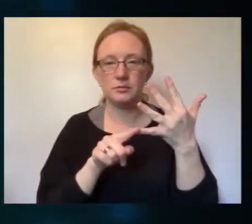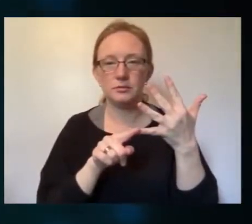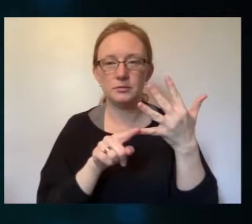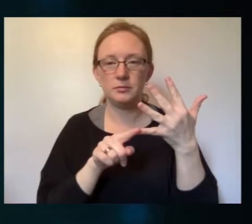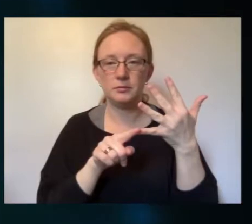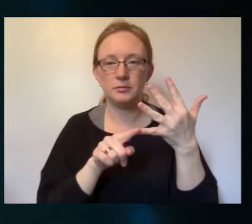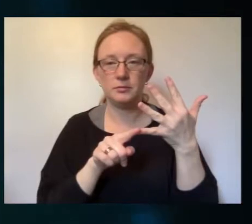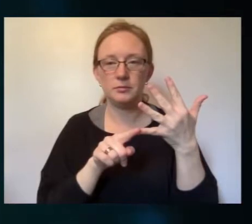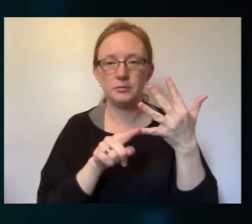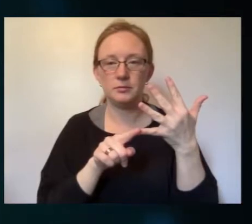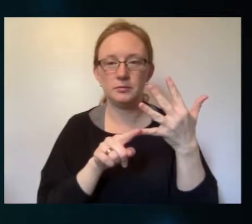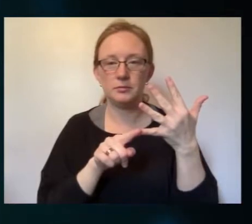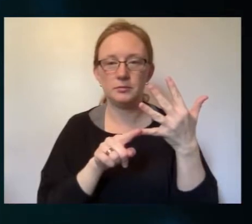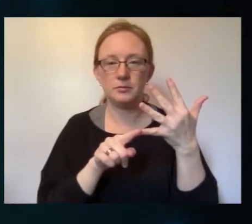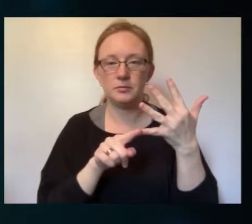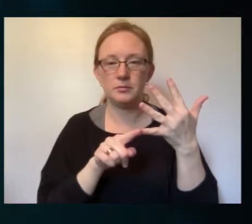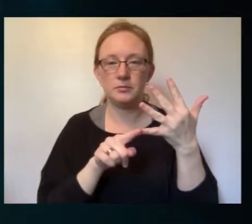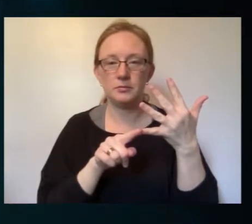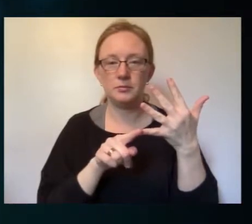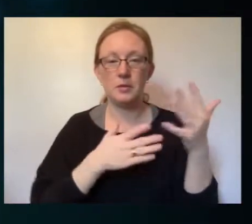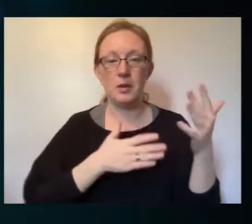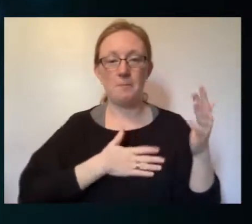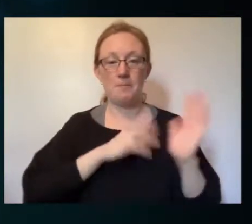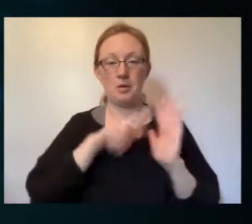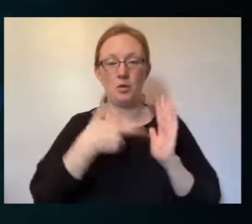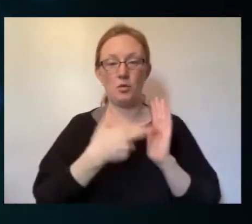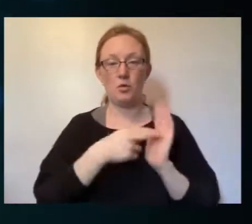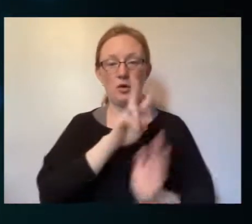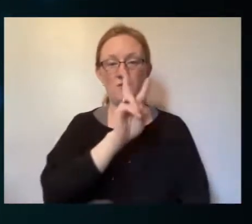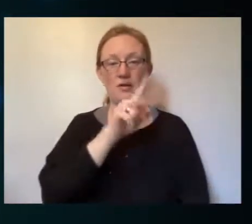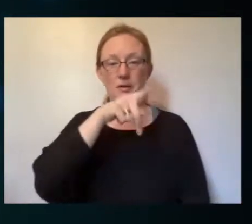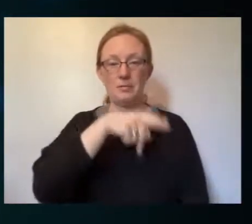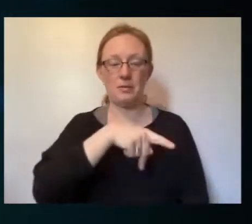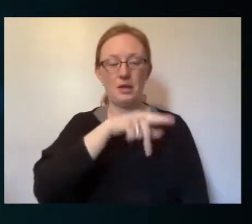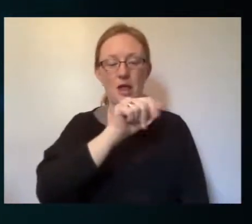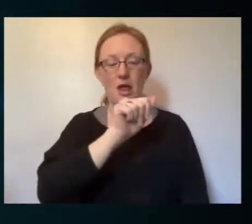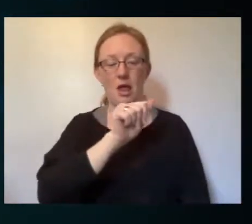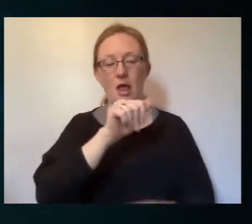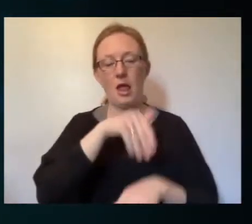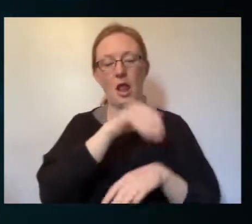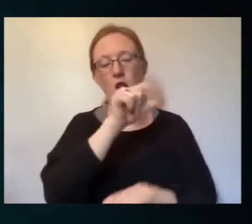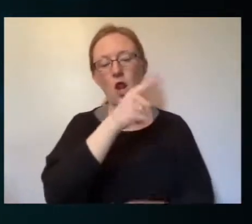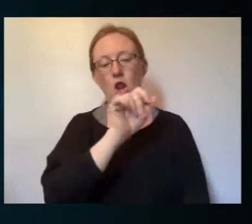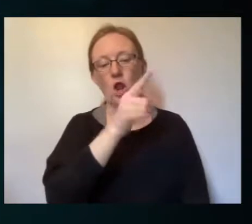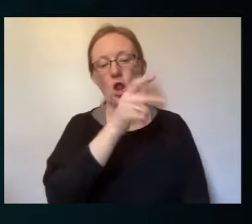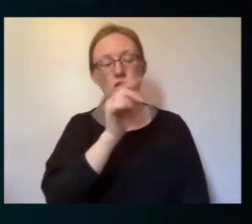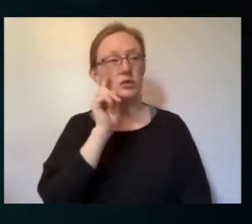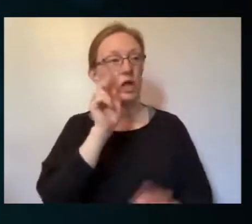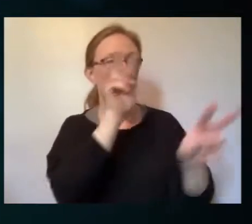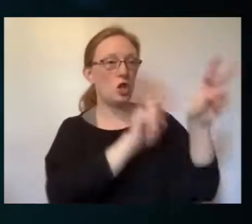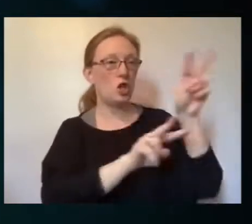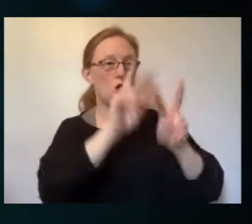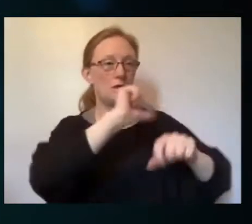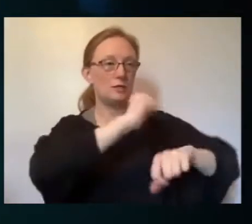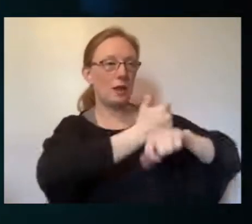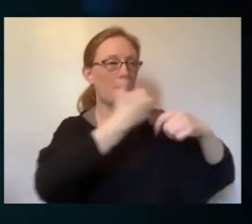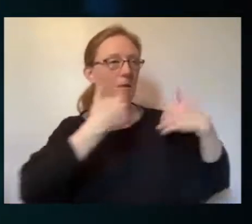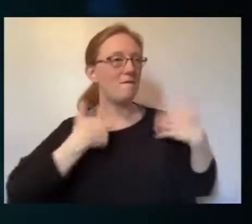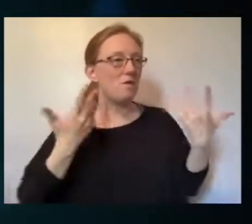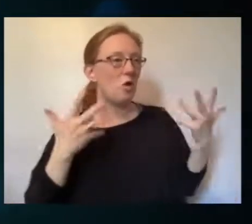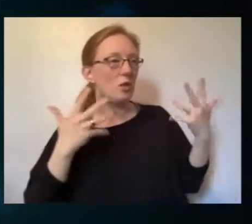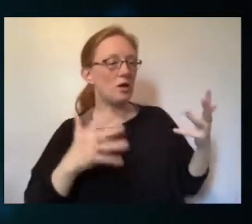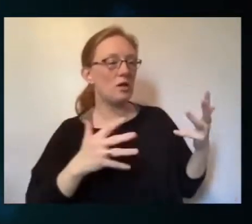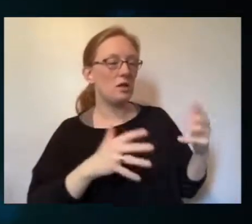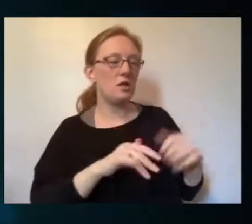for instance, in my role as VP at large, I look at infrastructures such as the